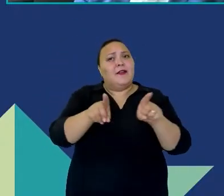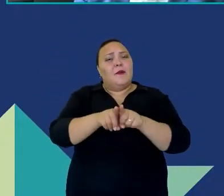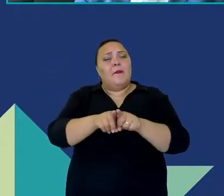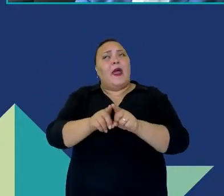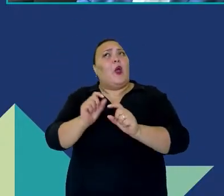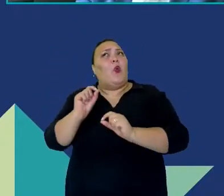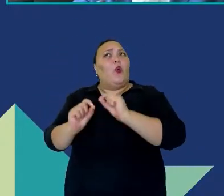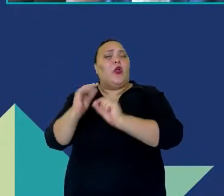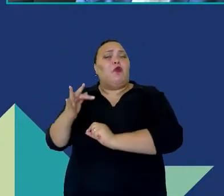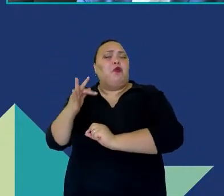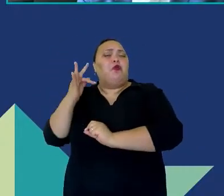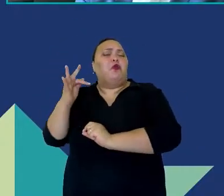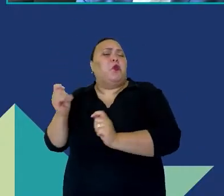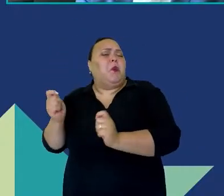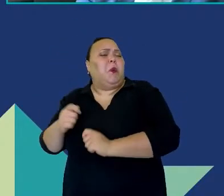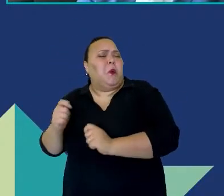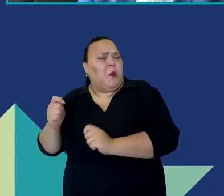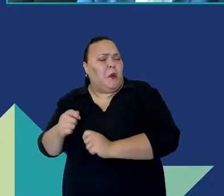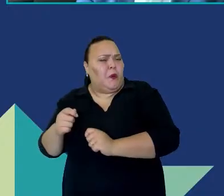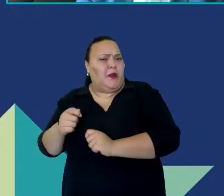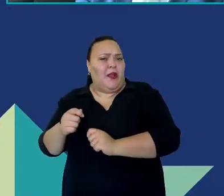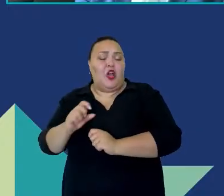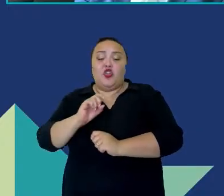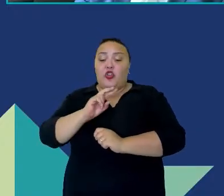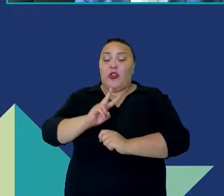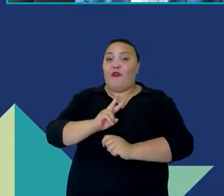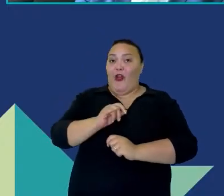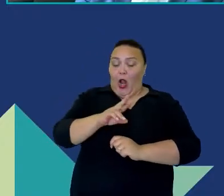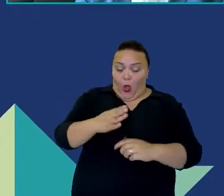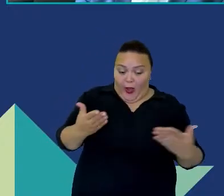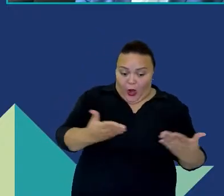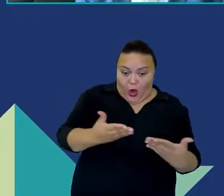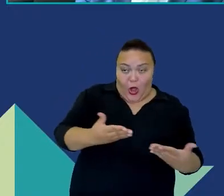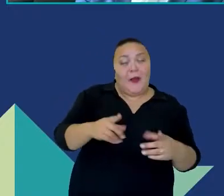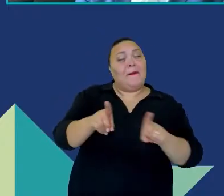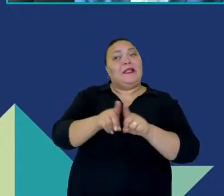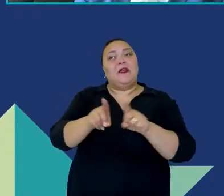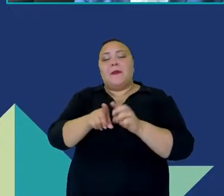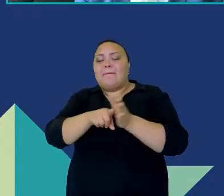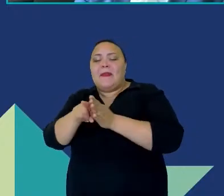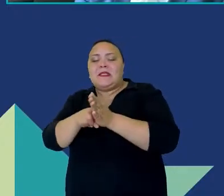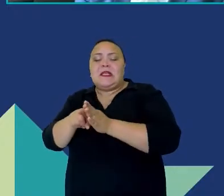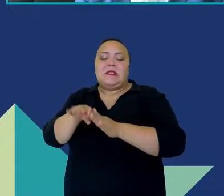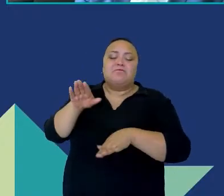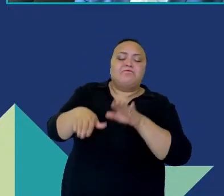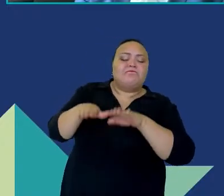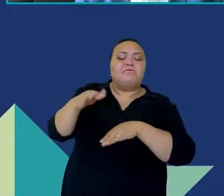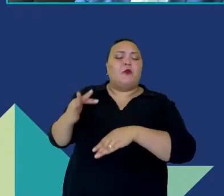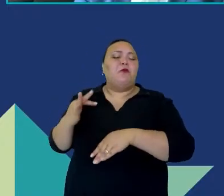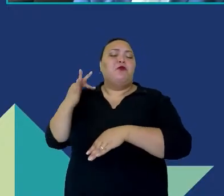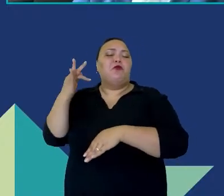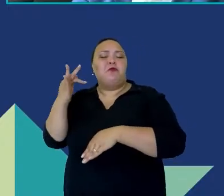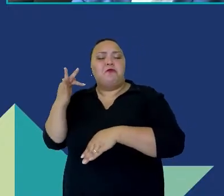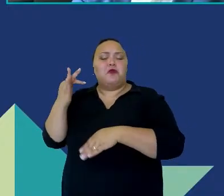trends. So you want to understand what is happening. So they have a 7-day, a 30-day, and the